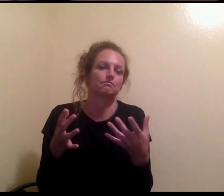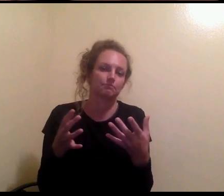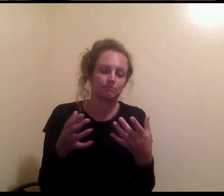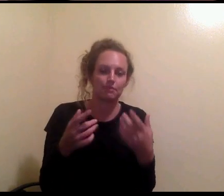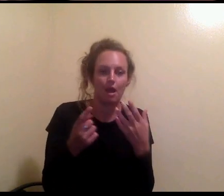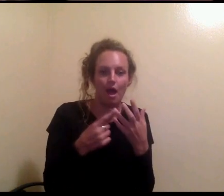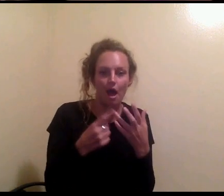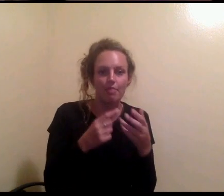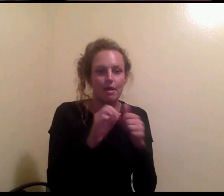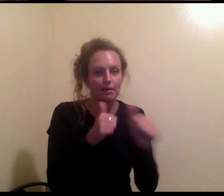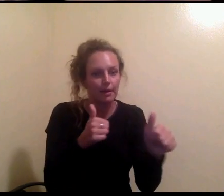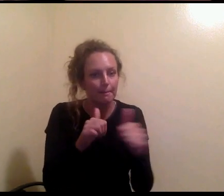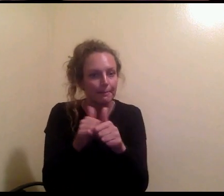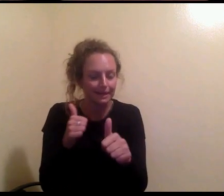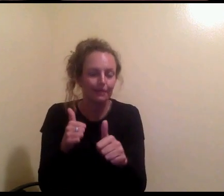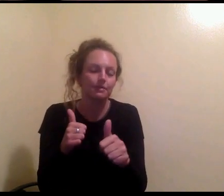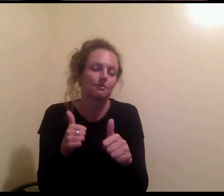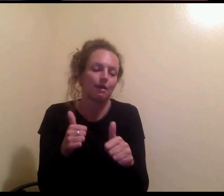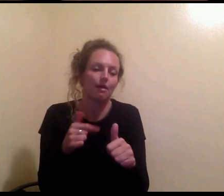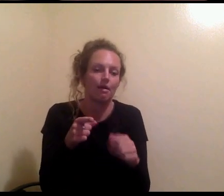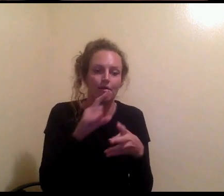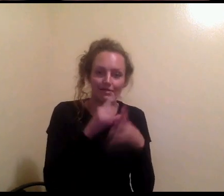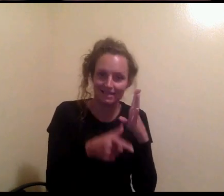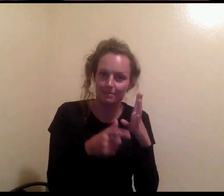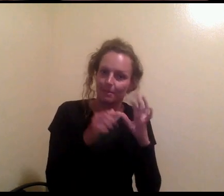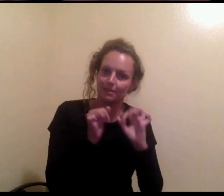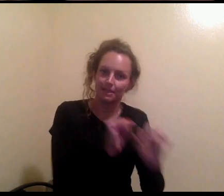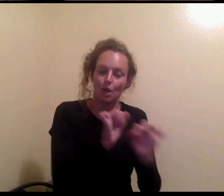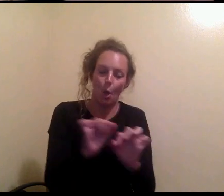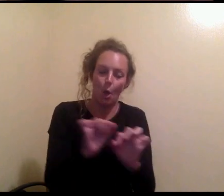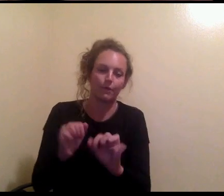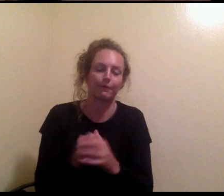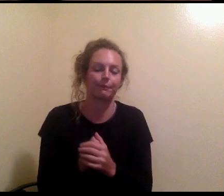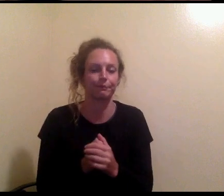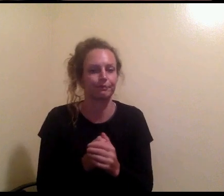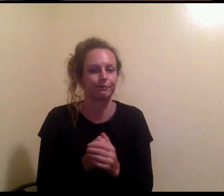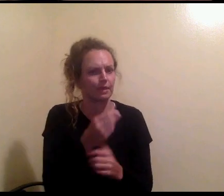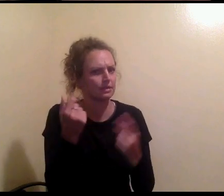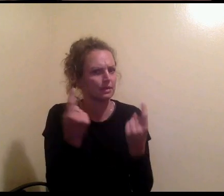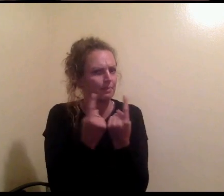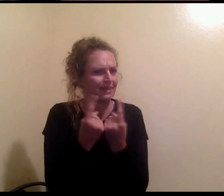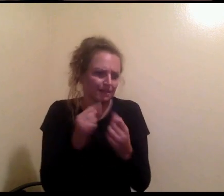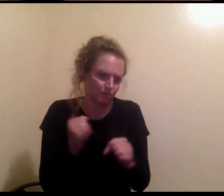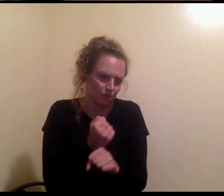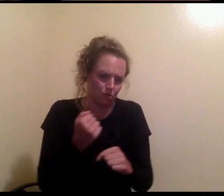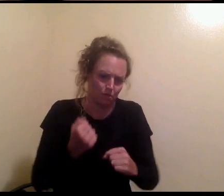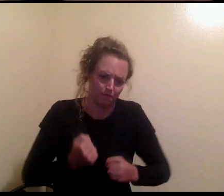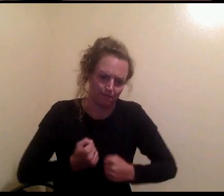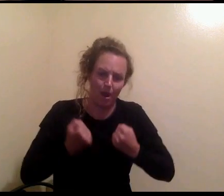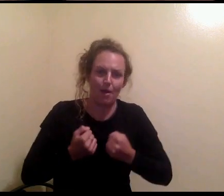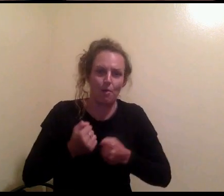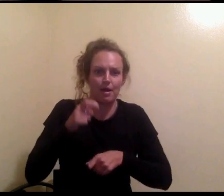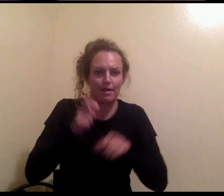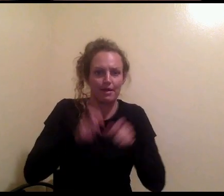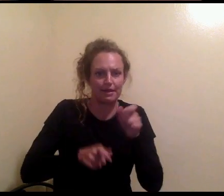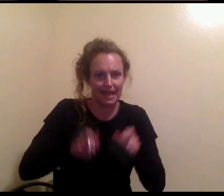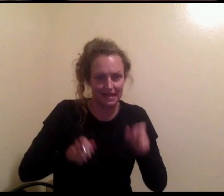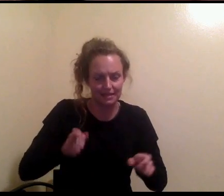So maybe in a couple of weeks' time, we'll have the links ready. I'll share it with you, and perhaps you can share it forward with the community.